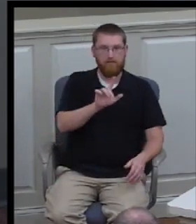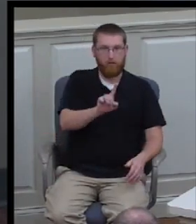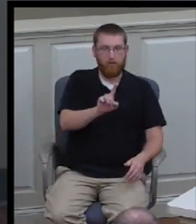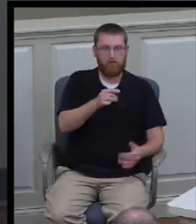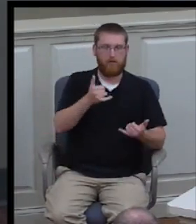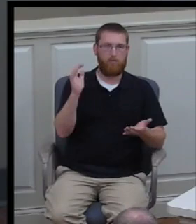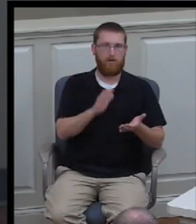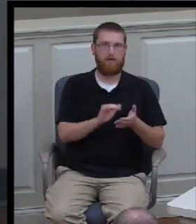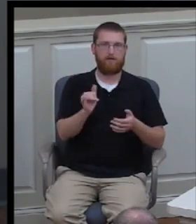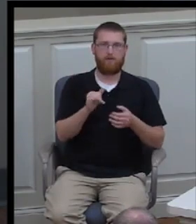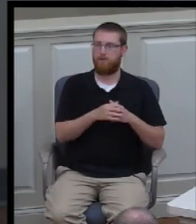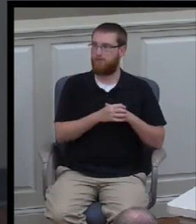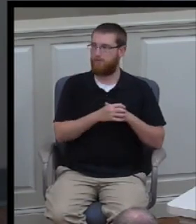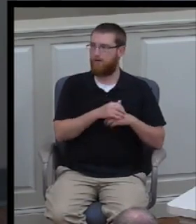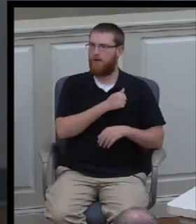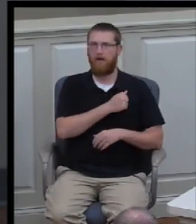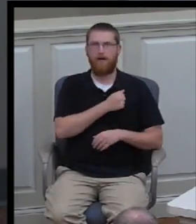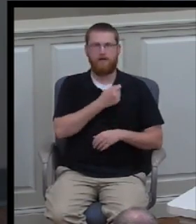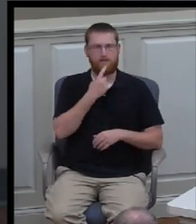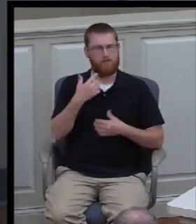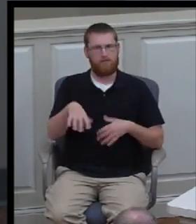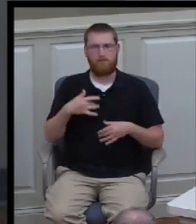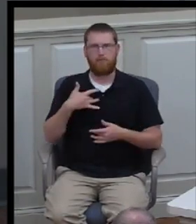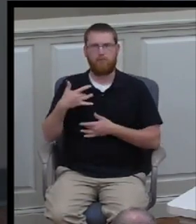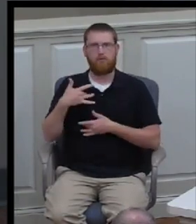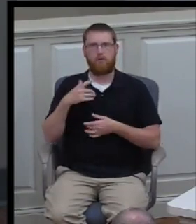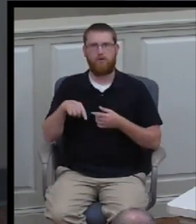much. I'm just concerned about